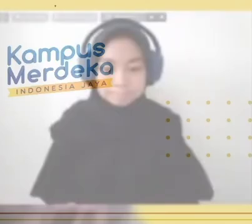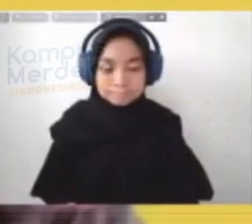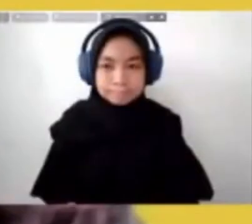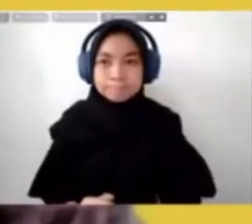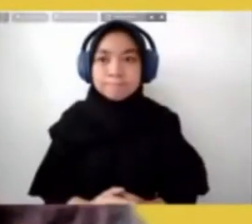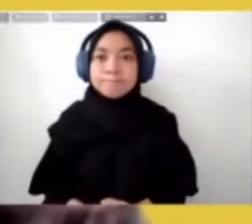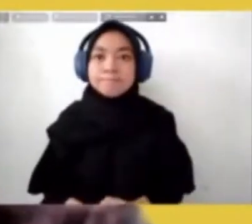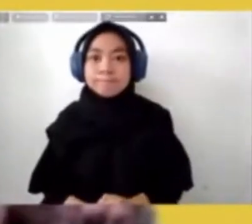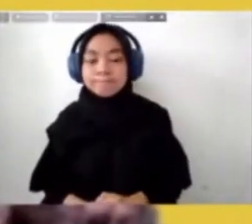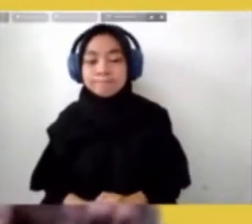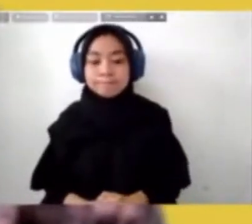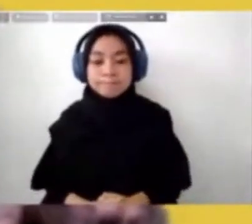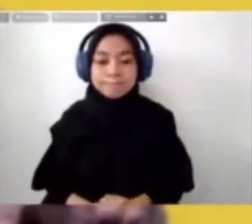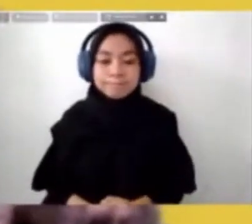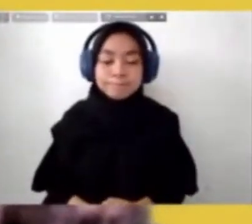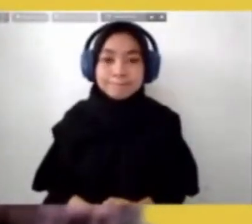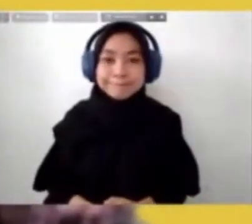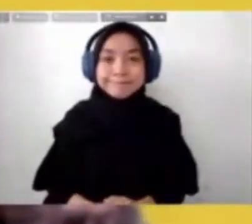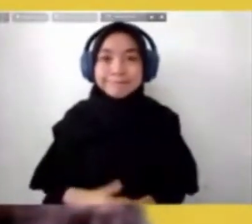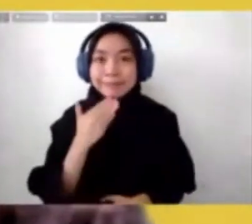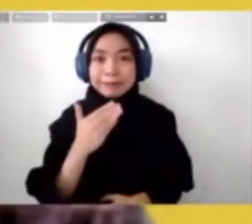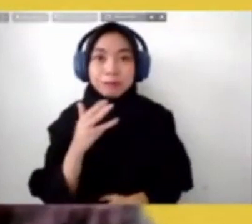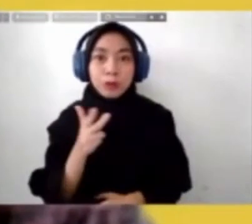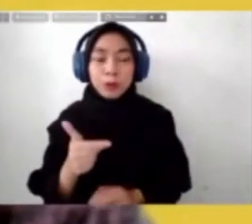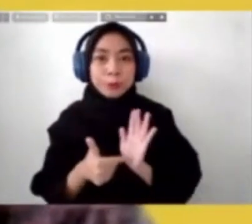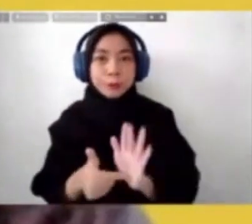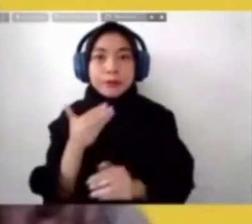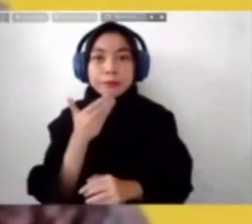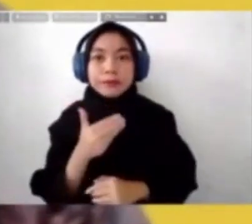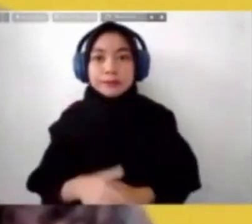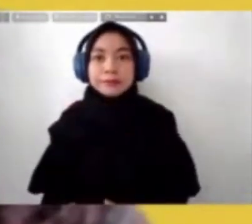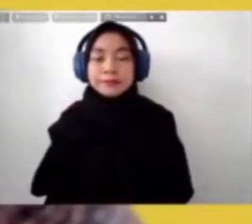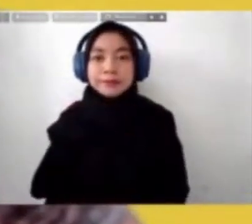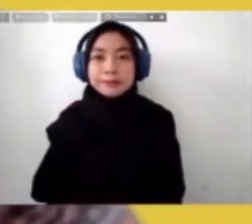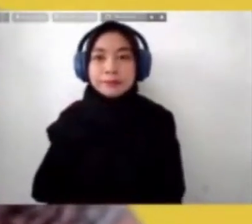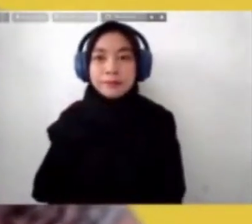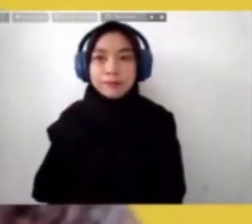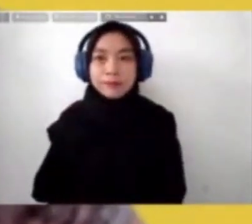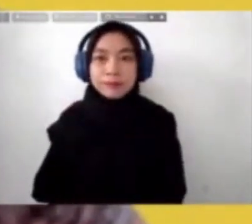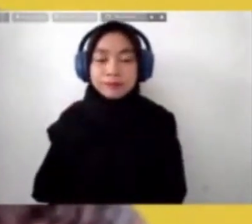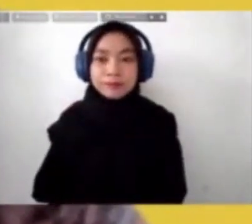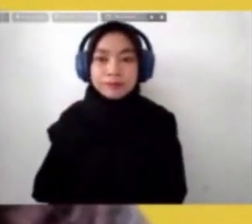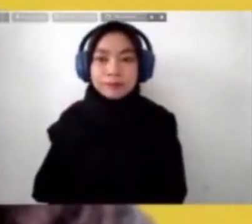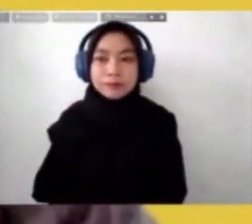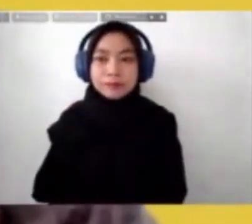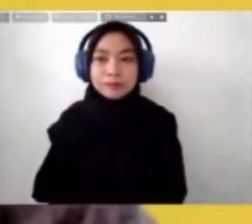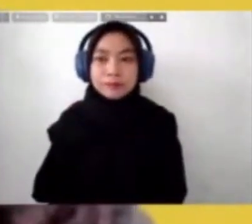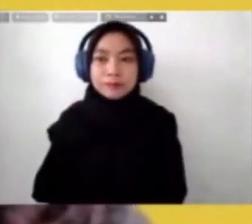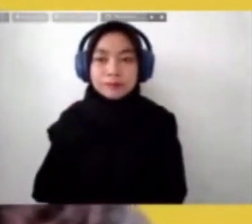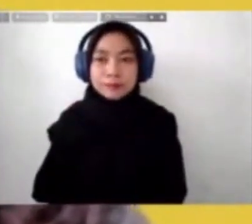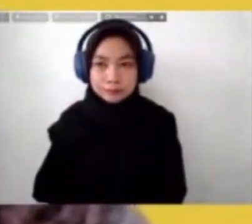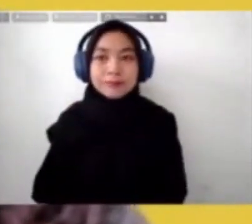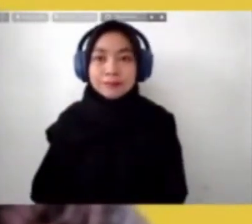Okay, thank you for the video. So, ladies and gentlemen, it is my pleasure to reintroduce our